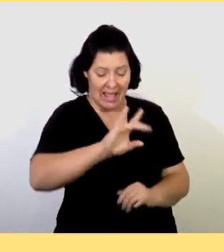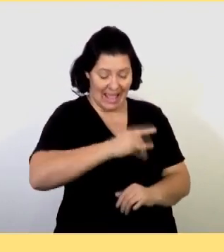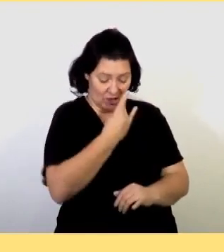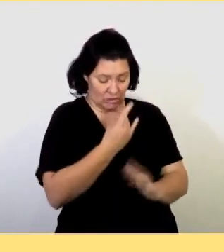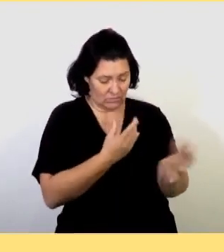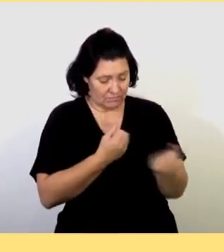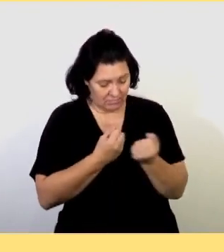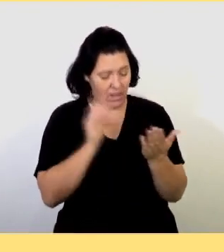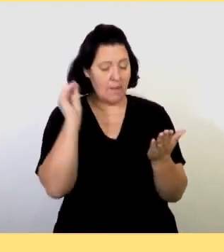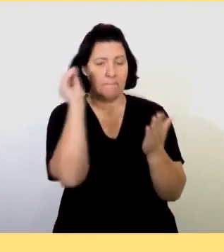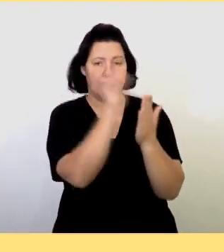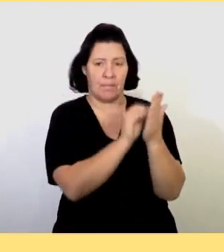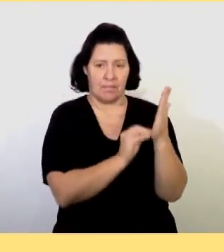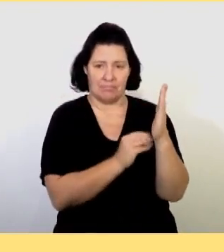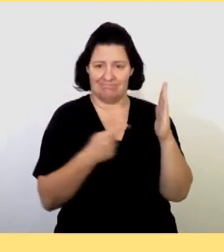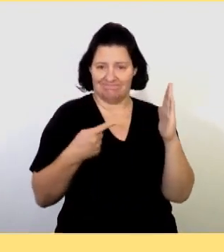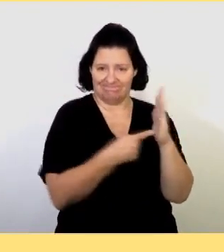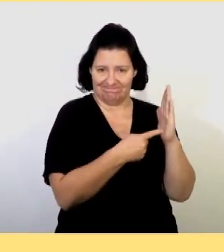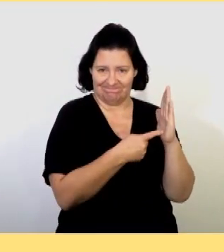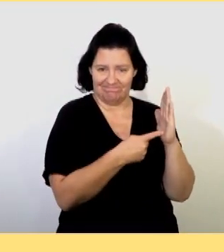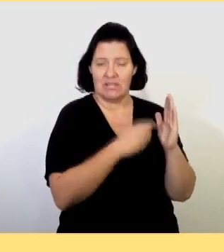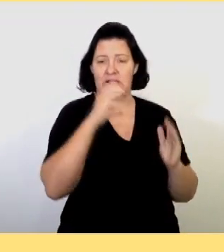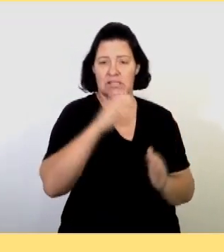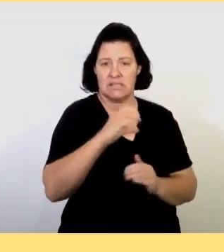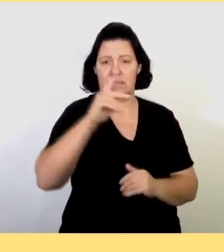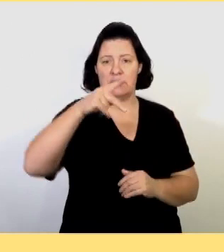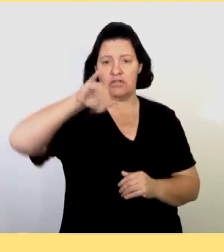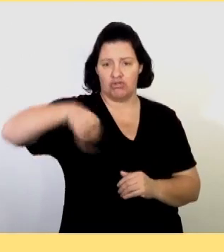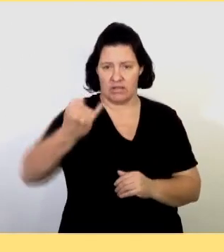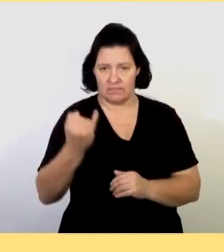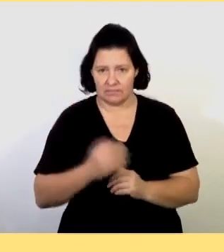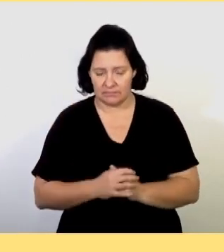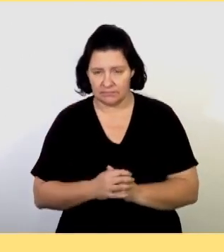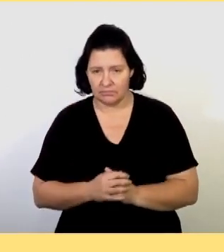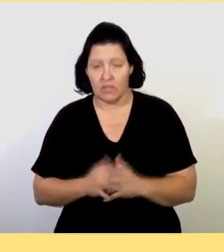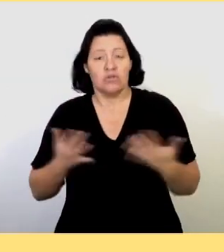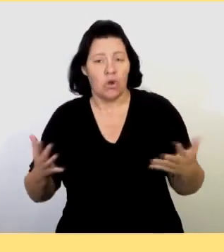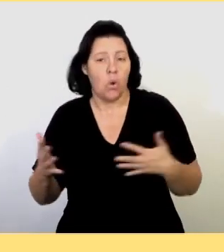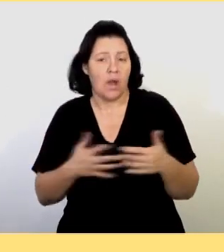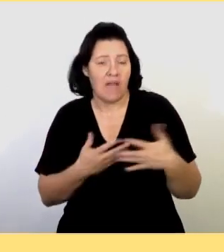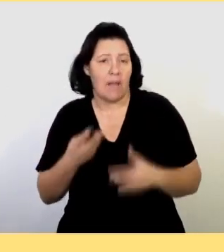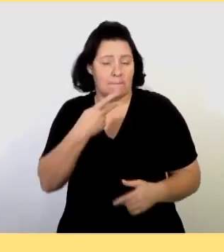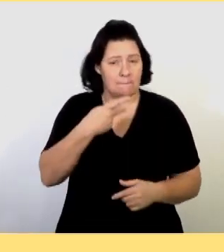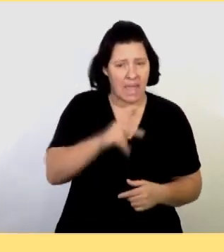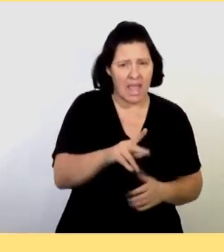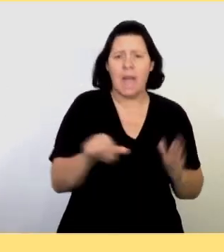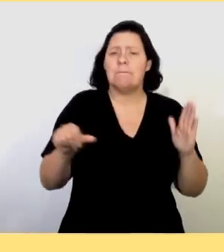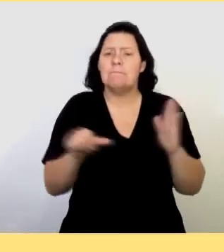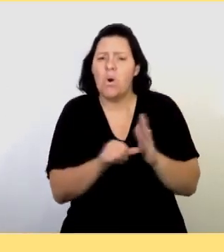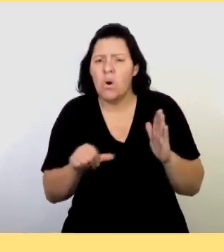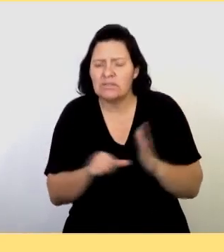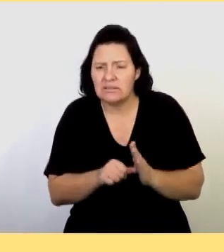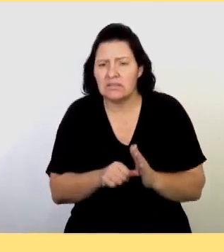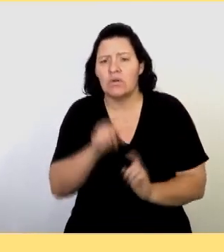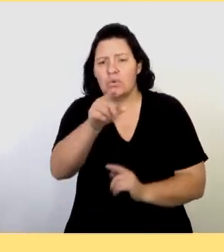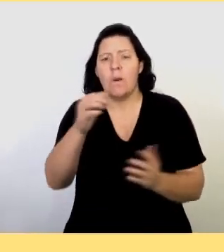is paid, it is recorded in the CPJ. Now, whenever payments are made, it is important that